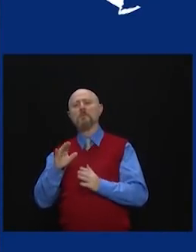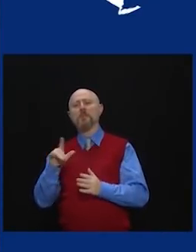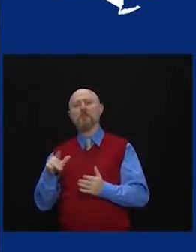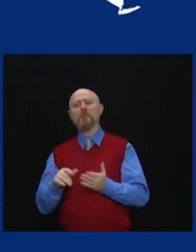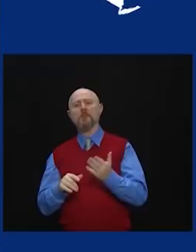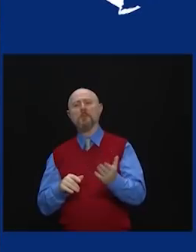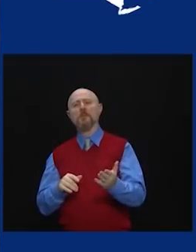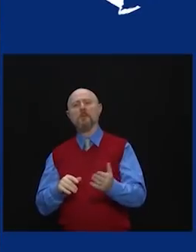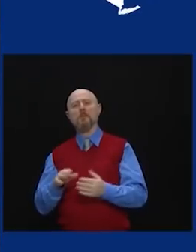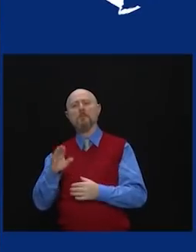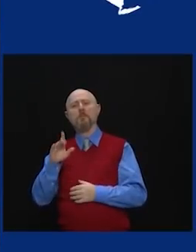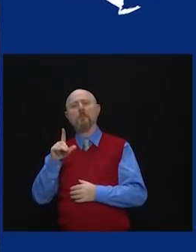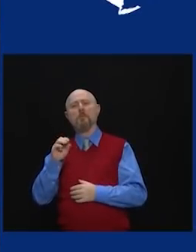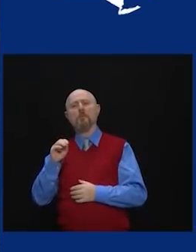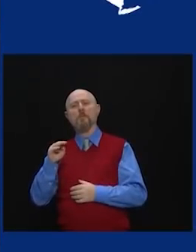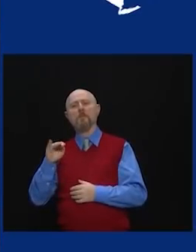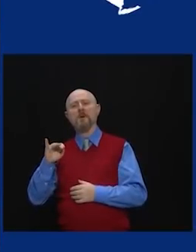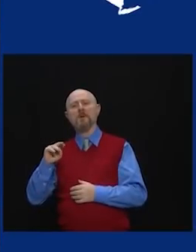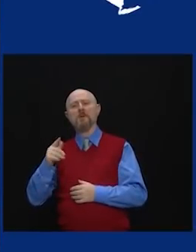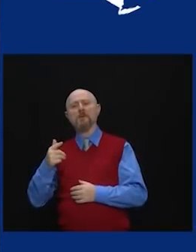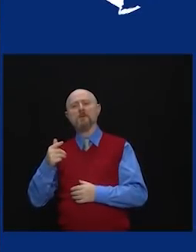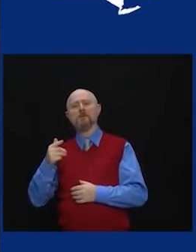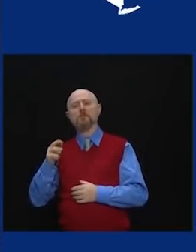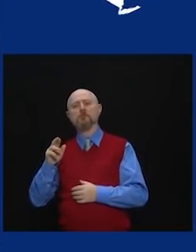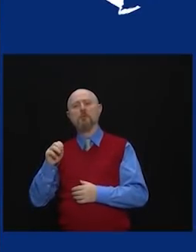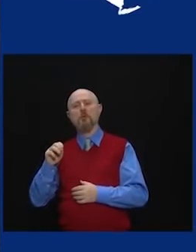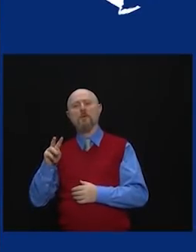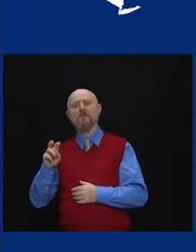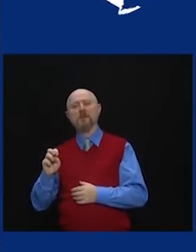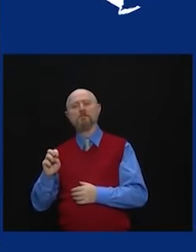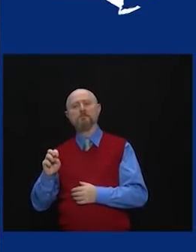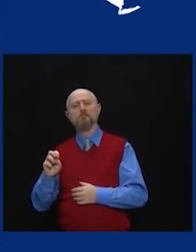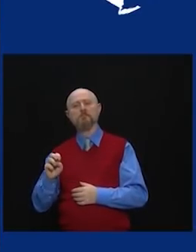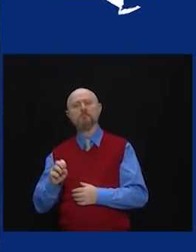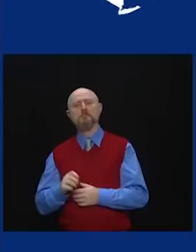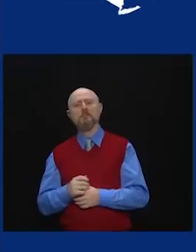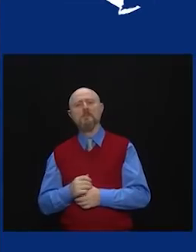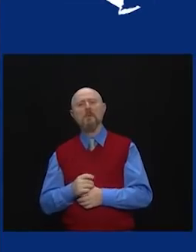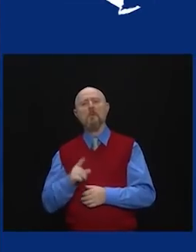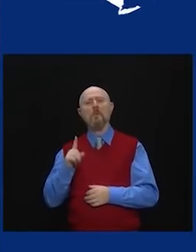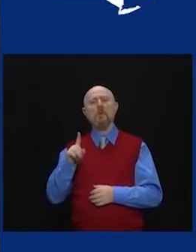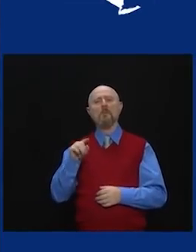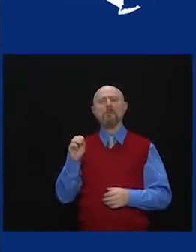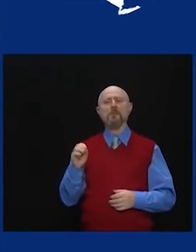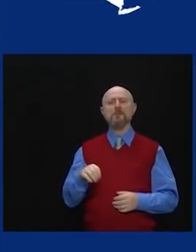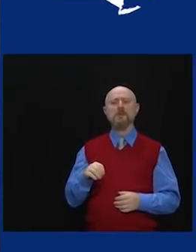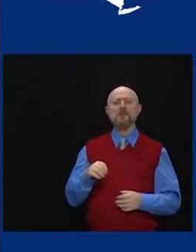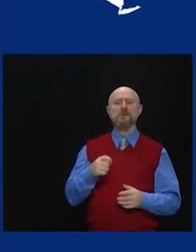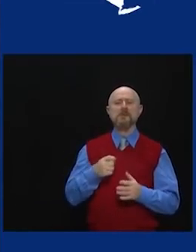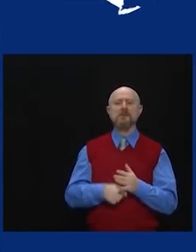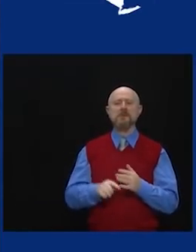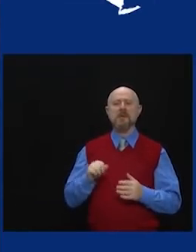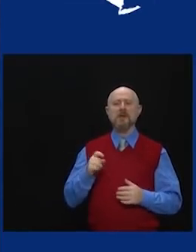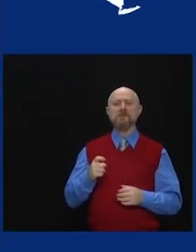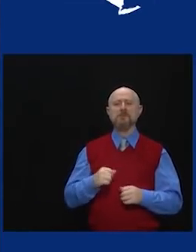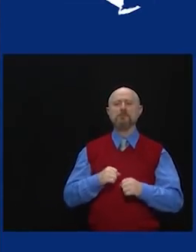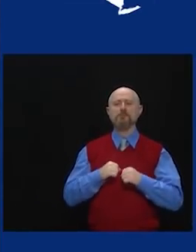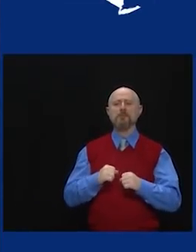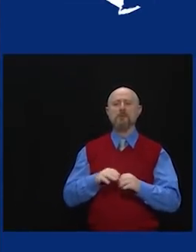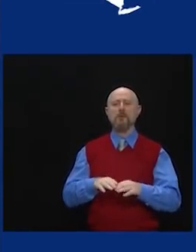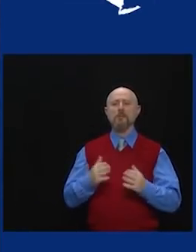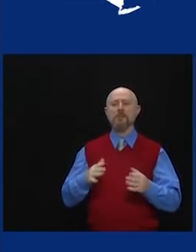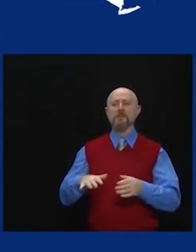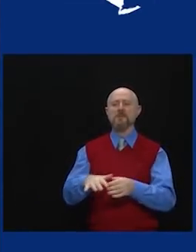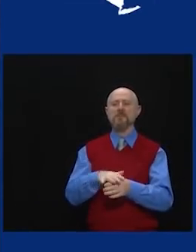1% tax to protect open space in their town. There is talk that the bill had anti-Semitic